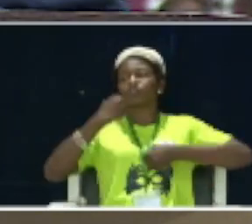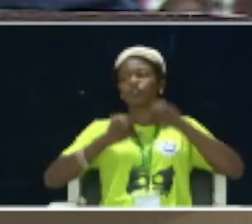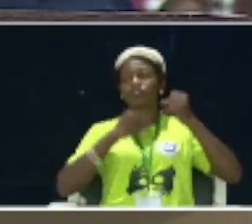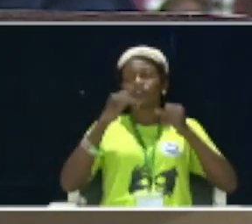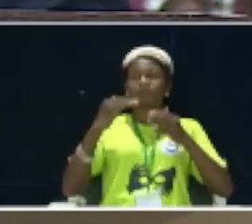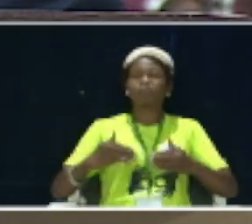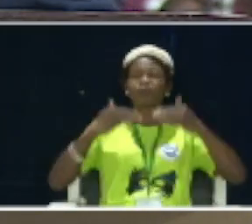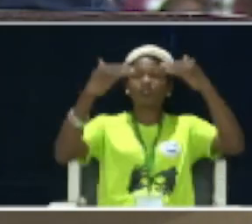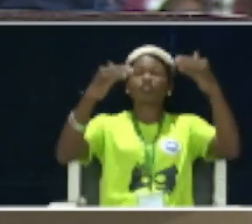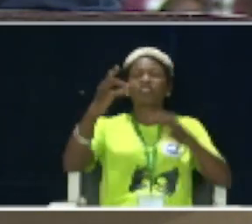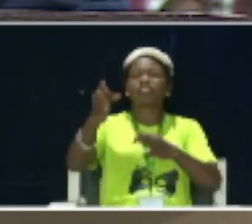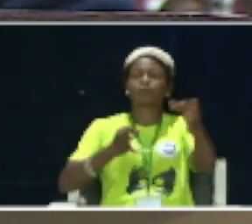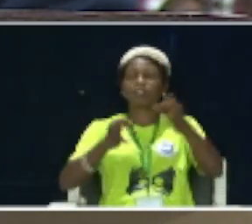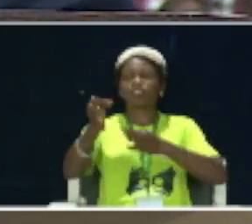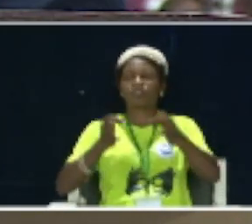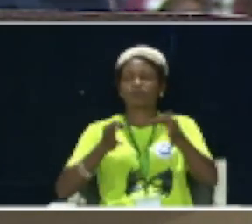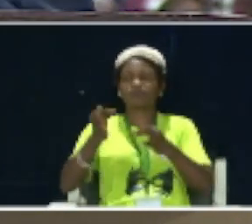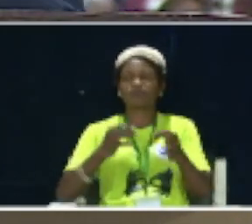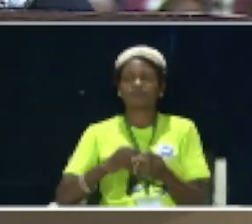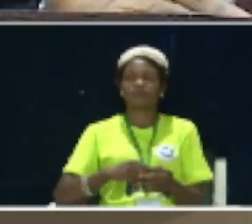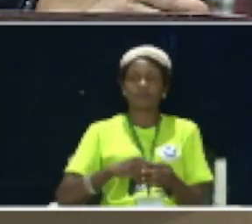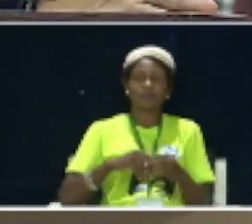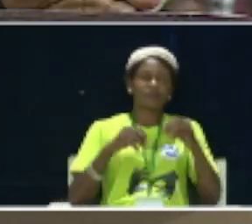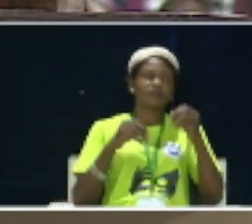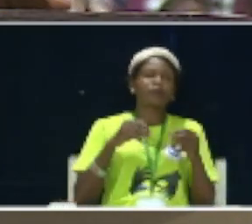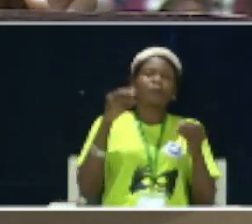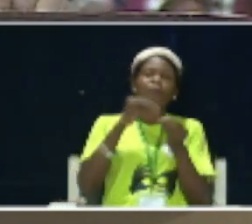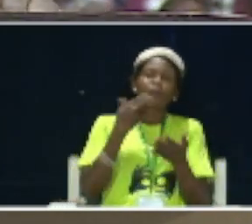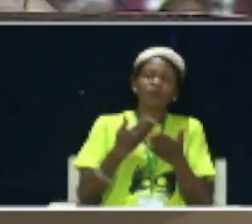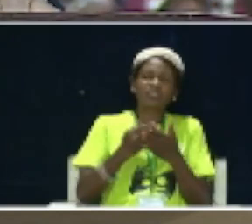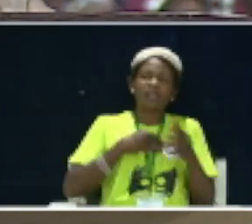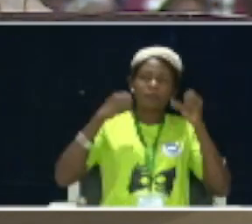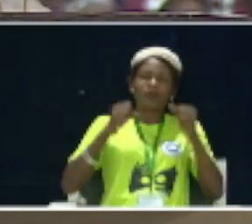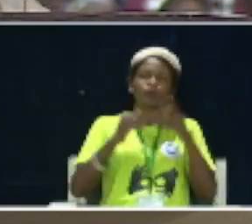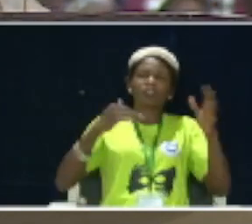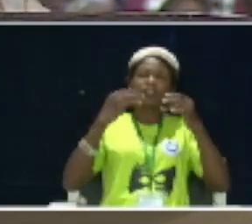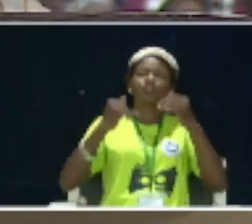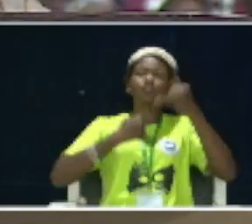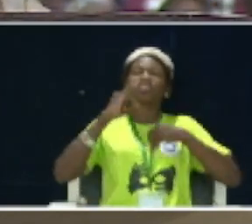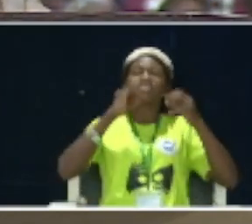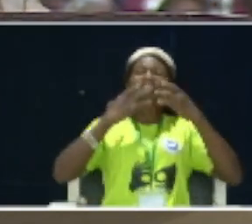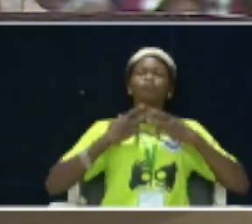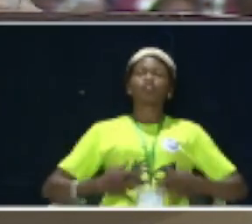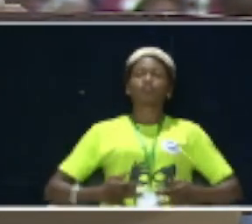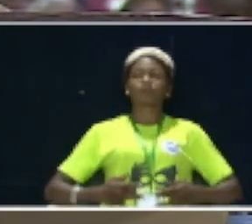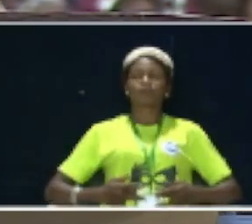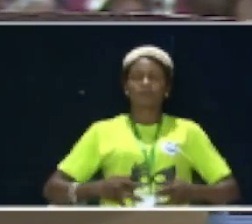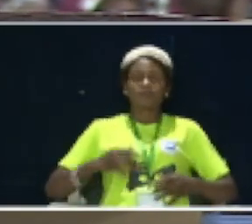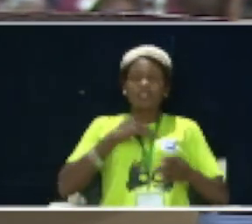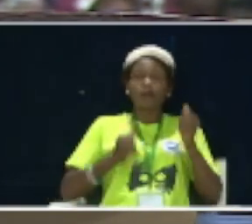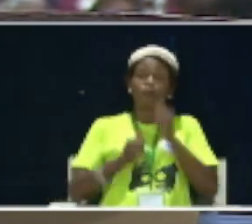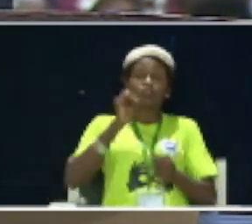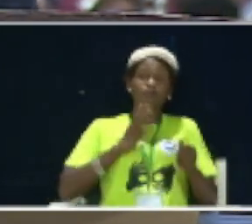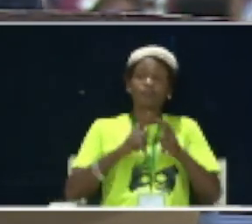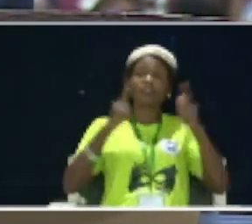beyond explanation. Money and power without joy is depression. And most of our great